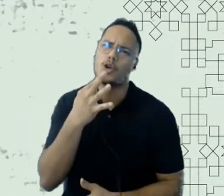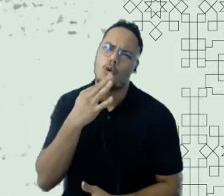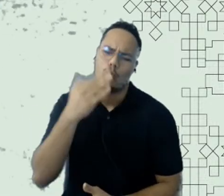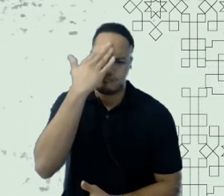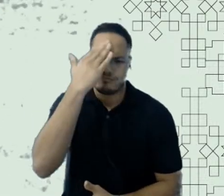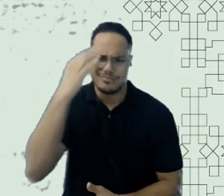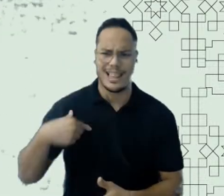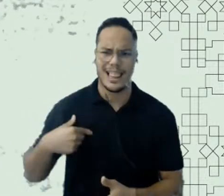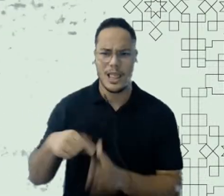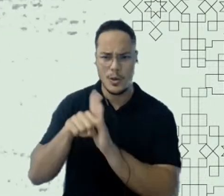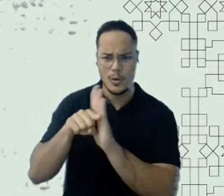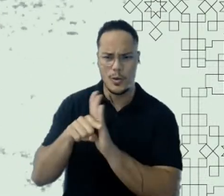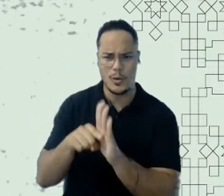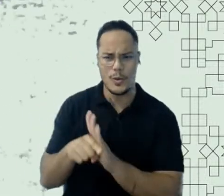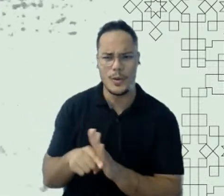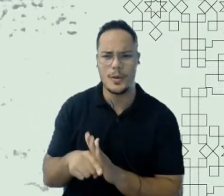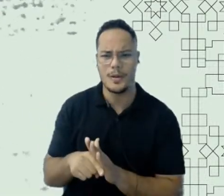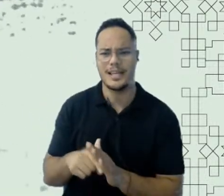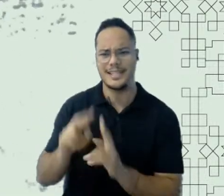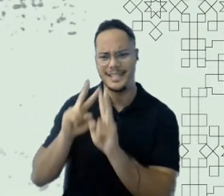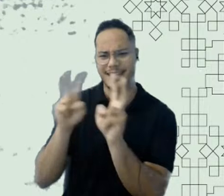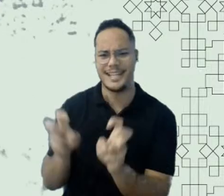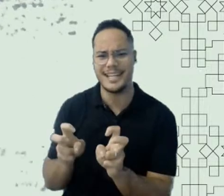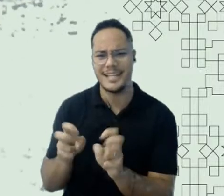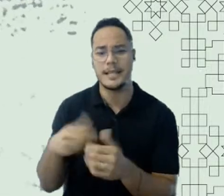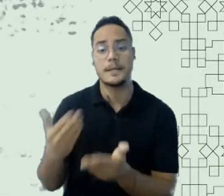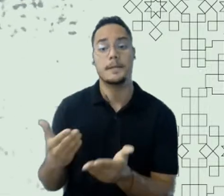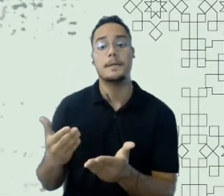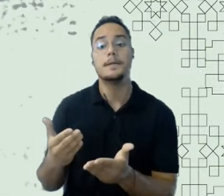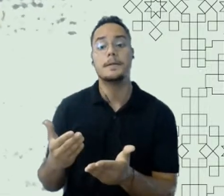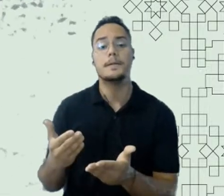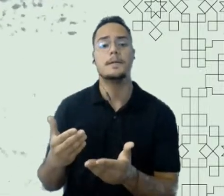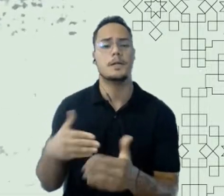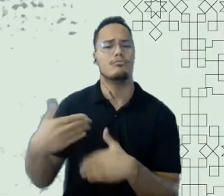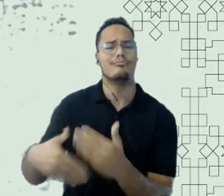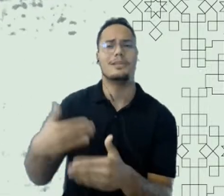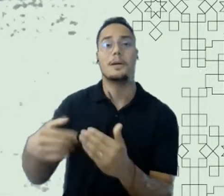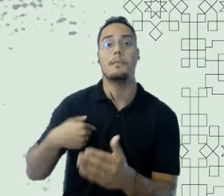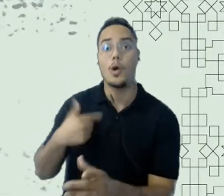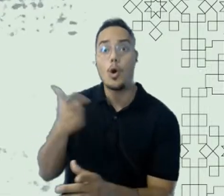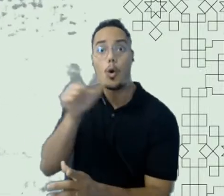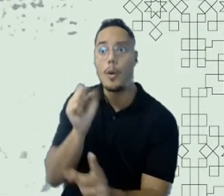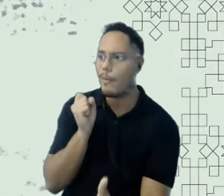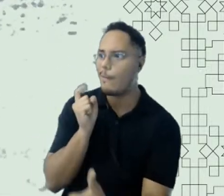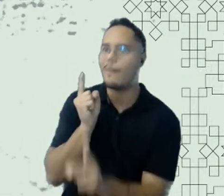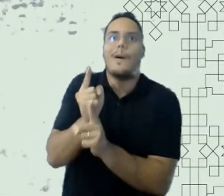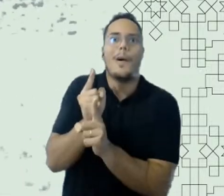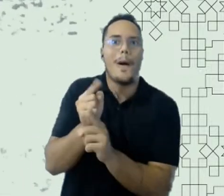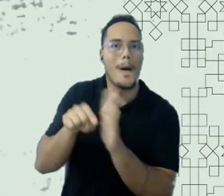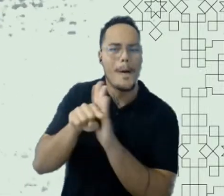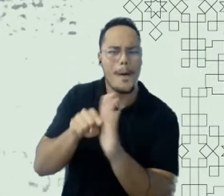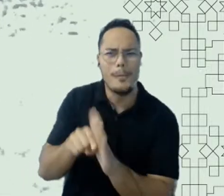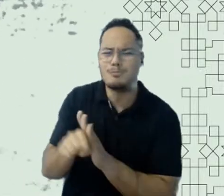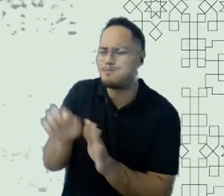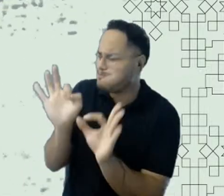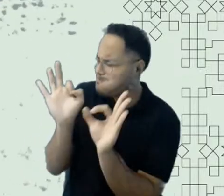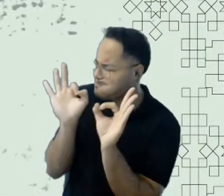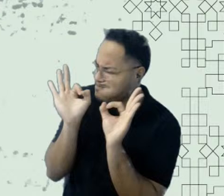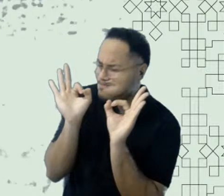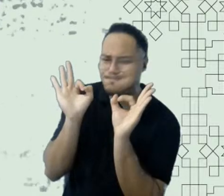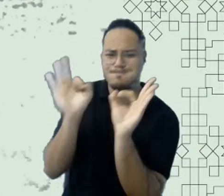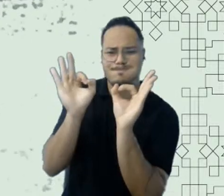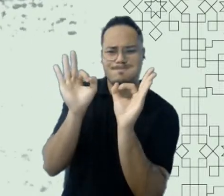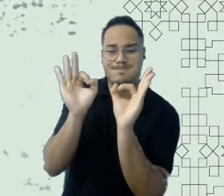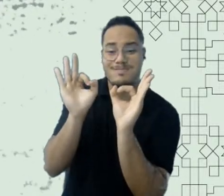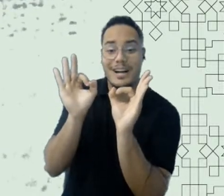when I found a fantastic research by Professor Séverine that was